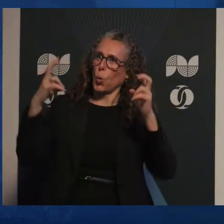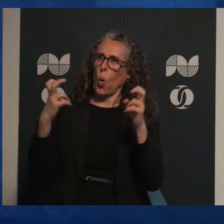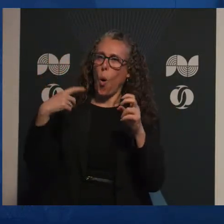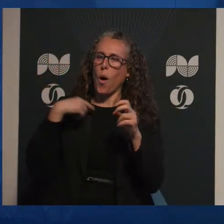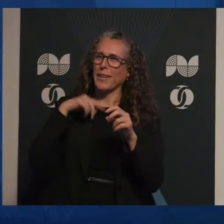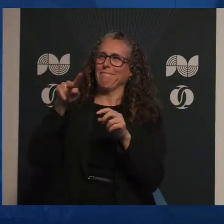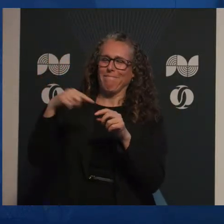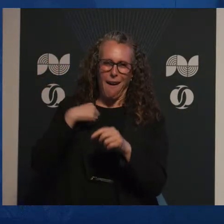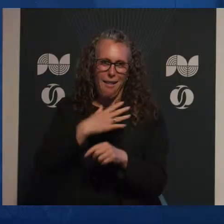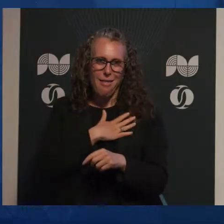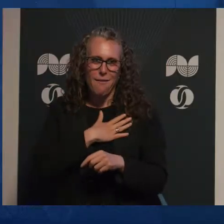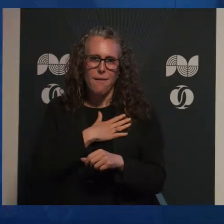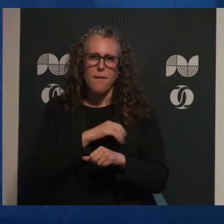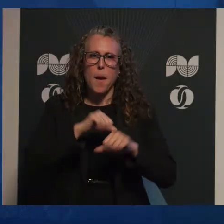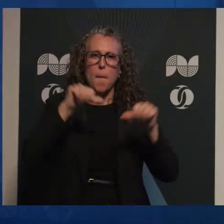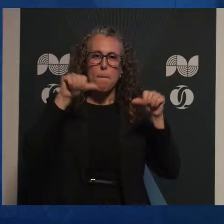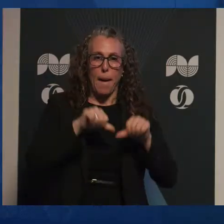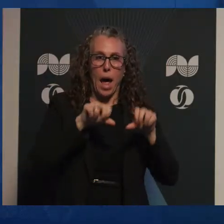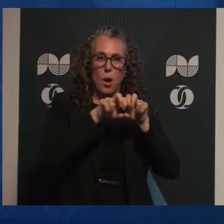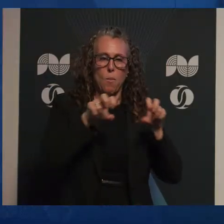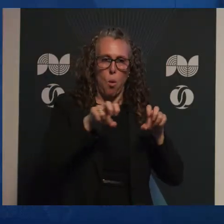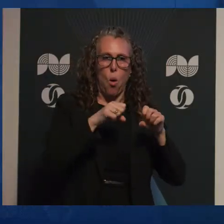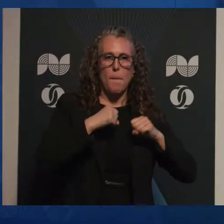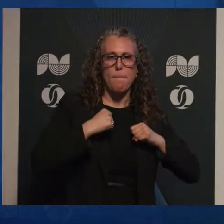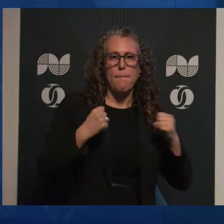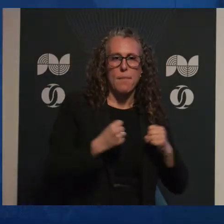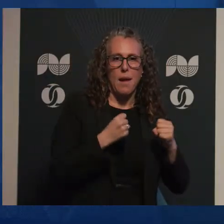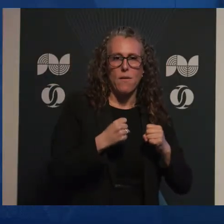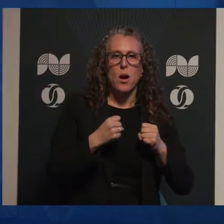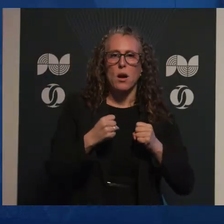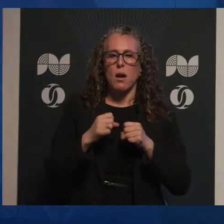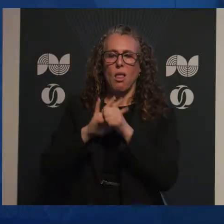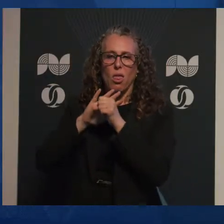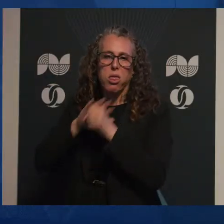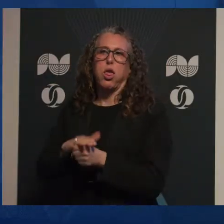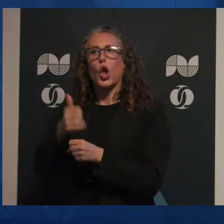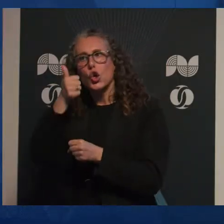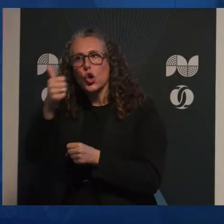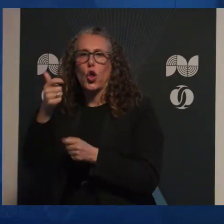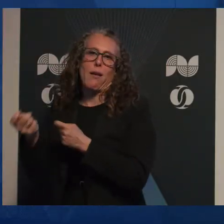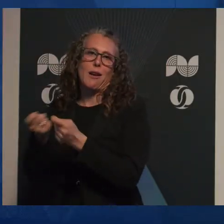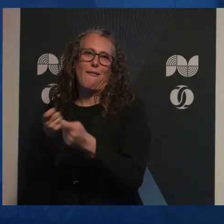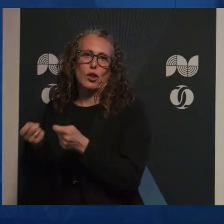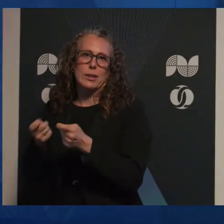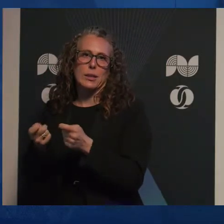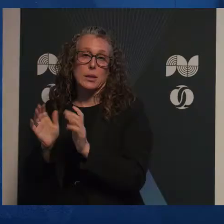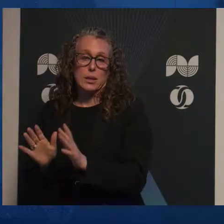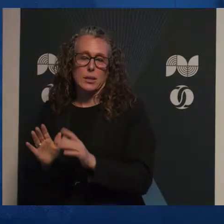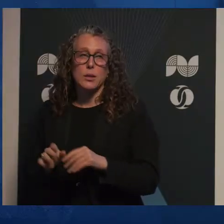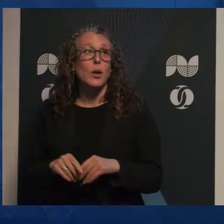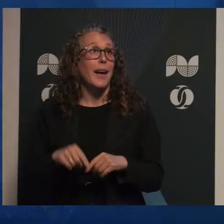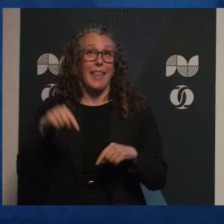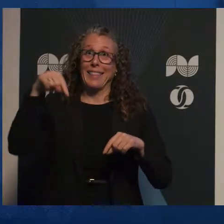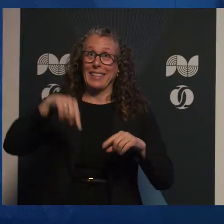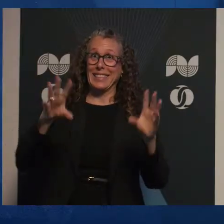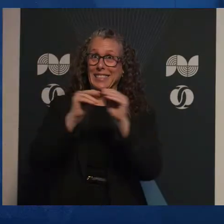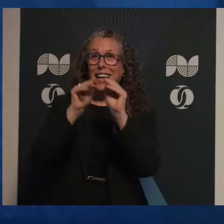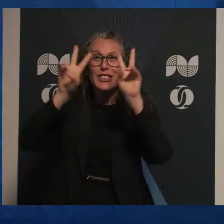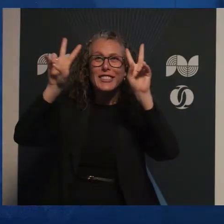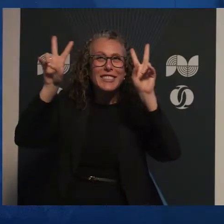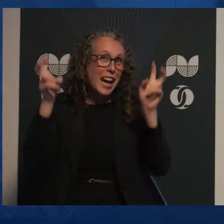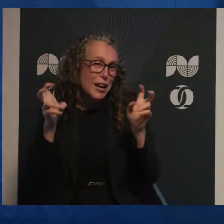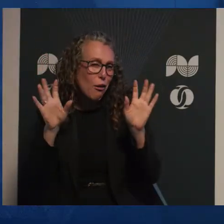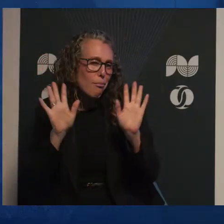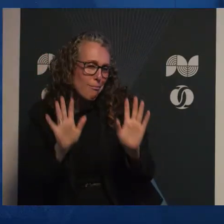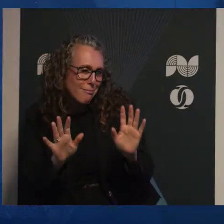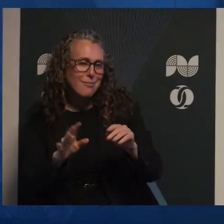is, "Bad board behaviour scuppers good governance every time." And given the title of this session, and given